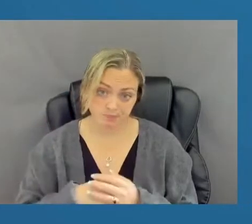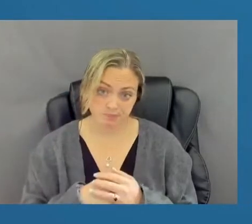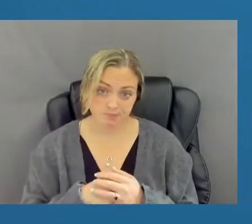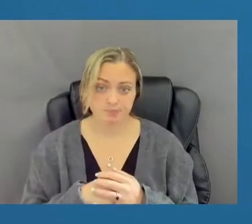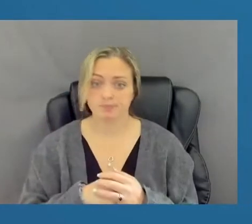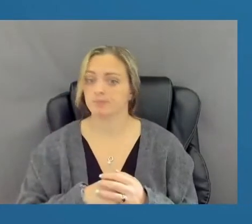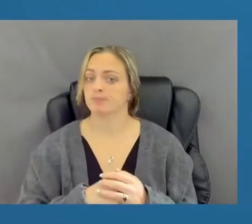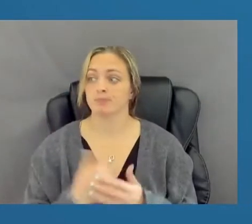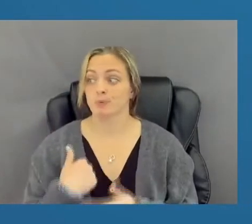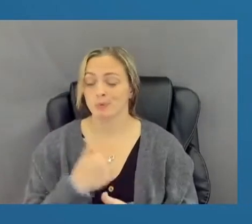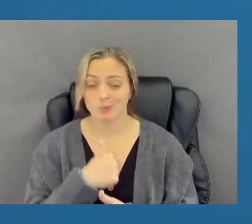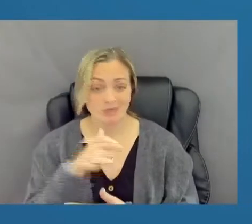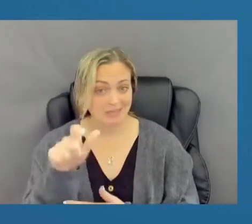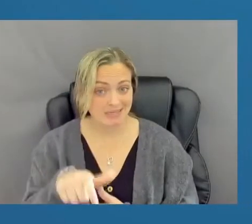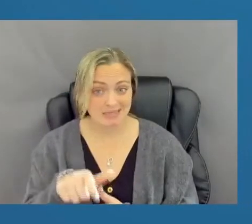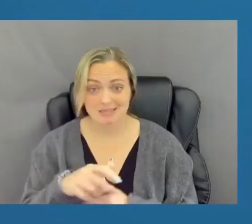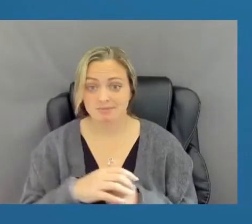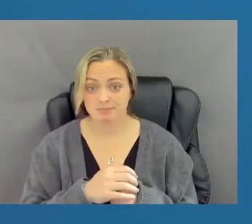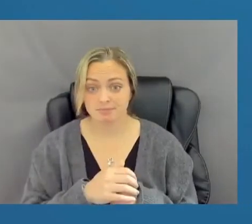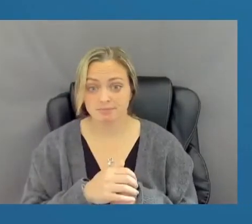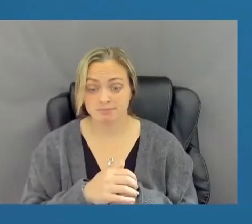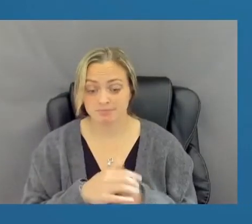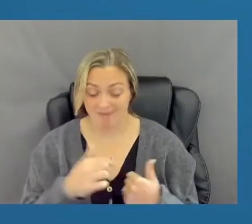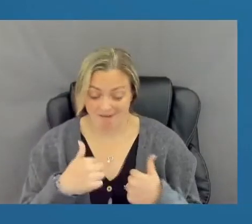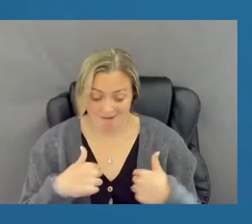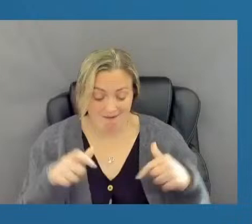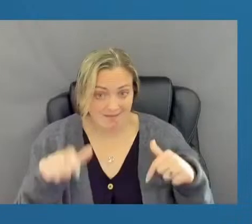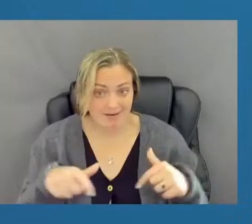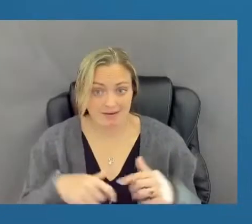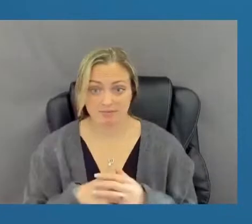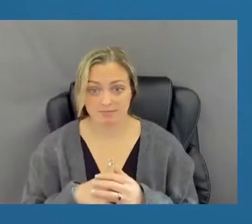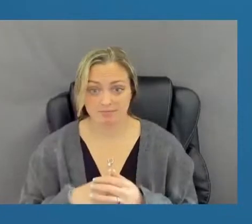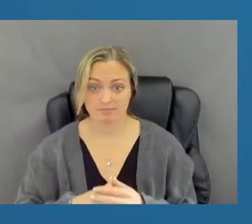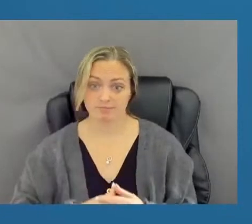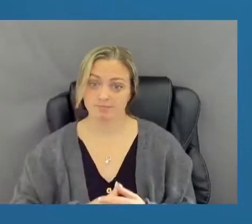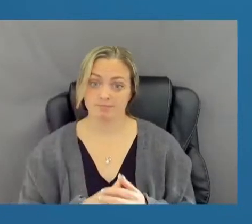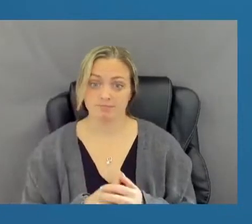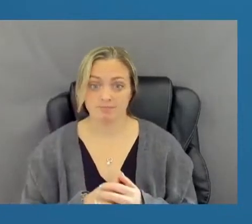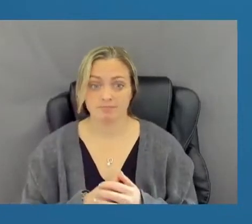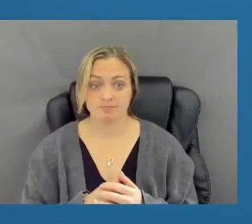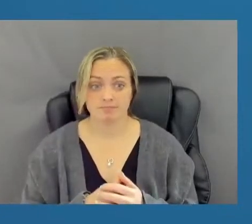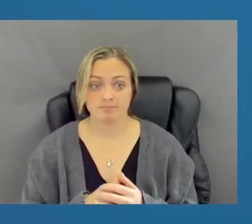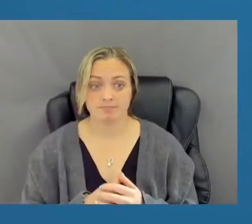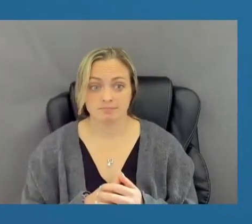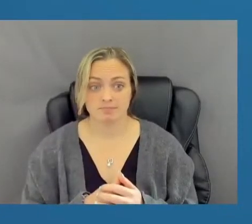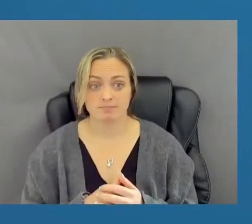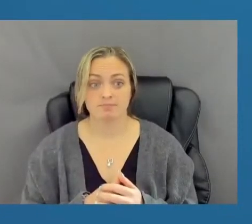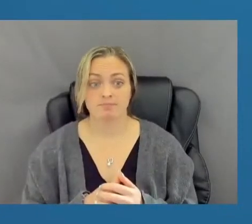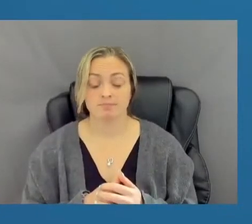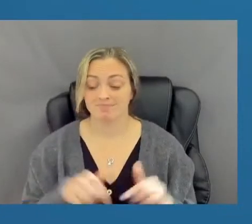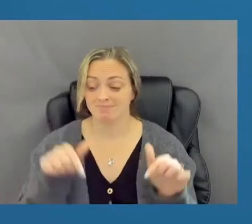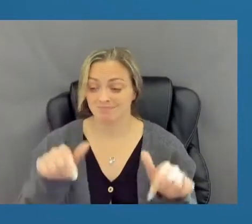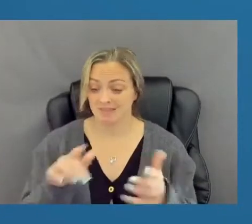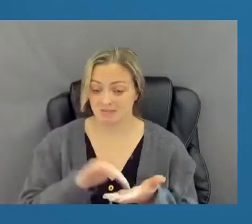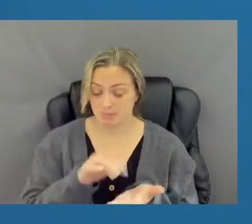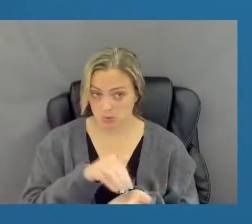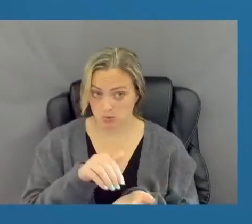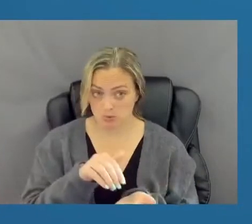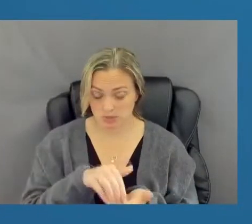need it, and I certainly need it. I want to say that Interfaith Medical Center, where we are right